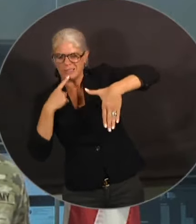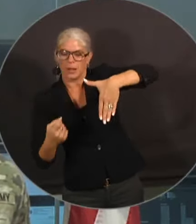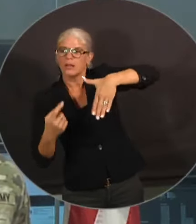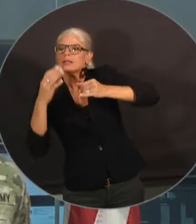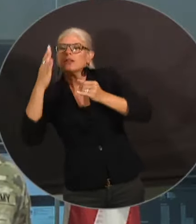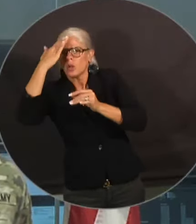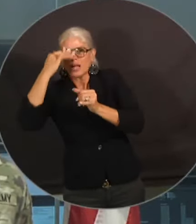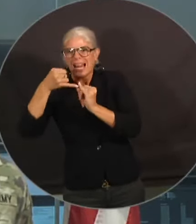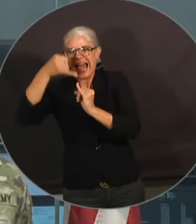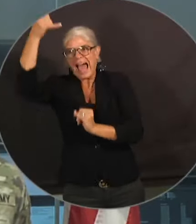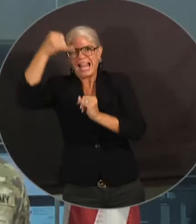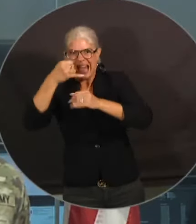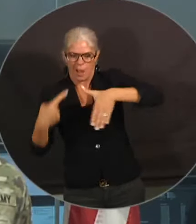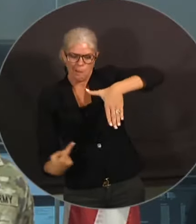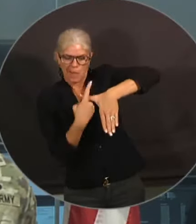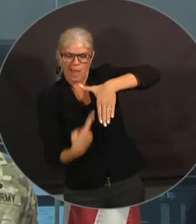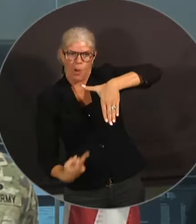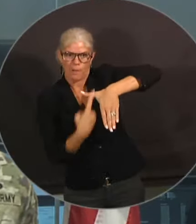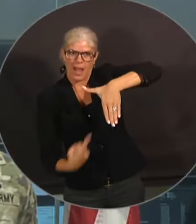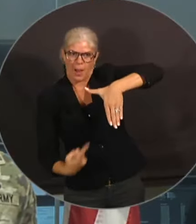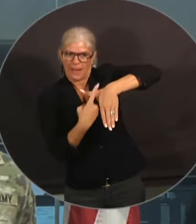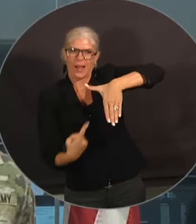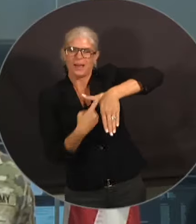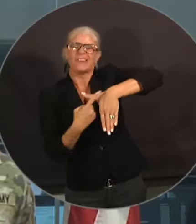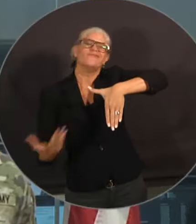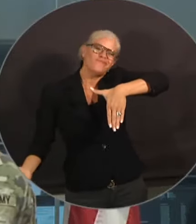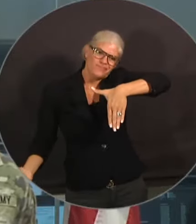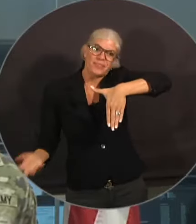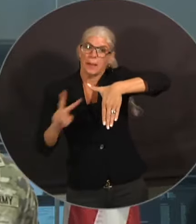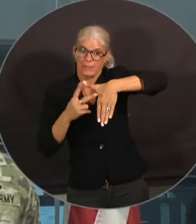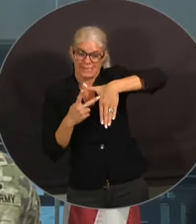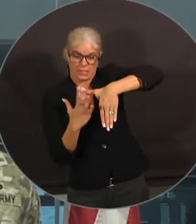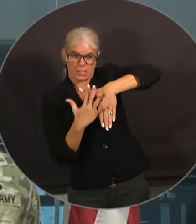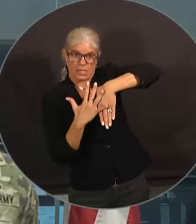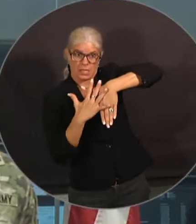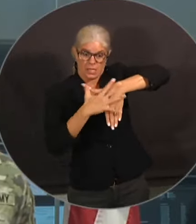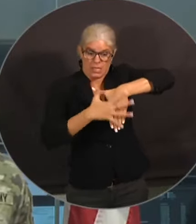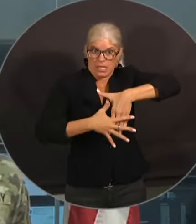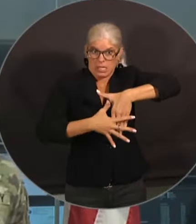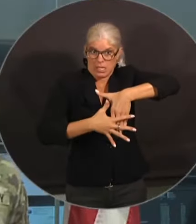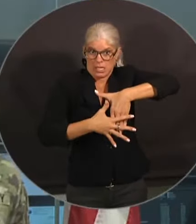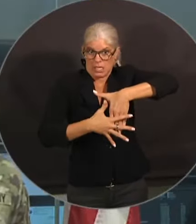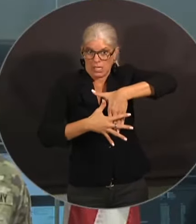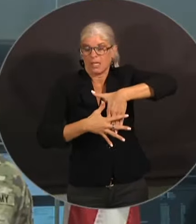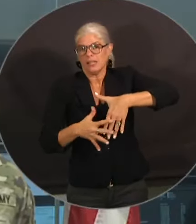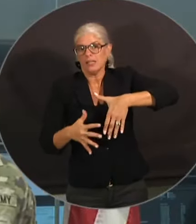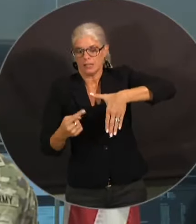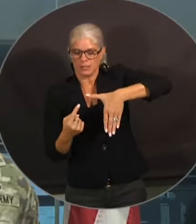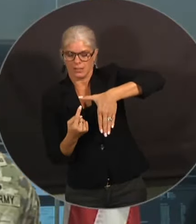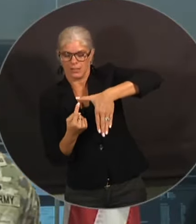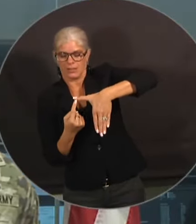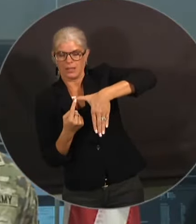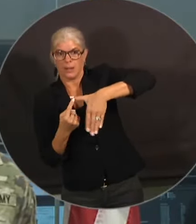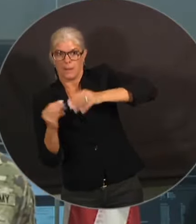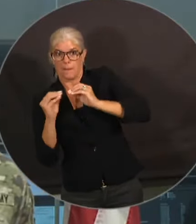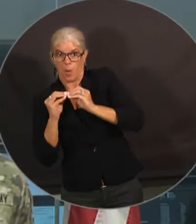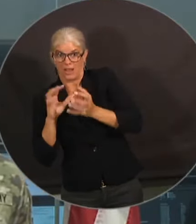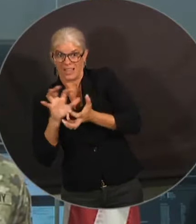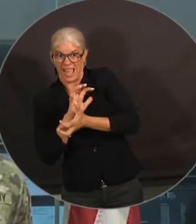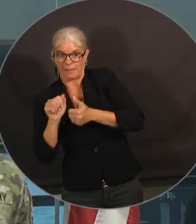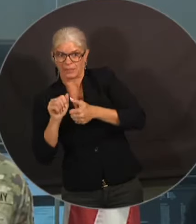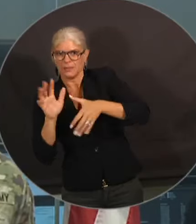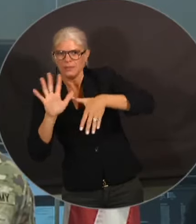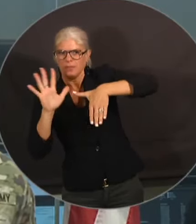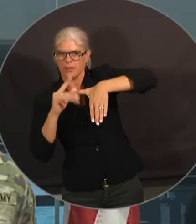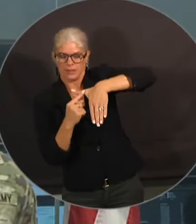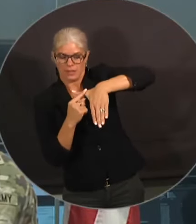mean less damage. There's just no question. Anything that moves it west is just going to be more damage. And so we're prepared. I've spoken